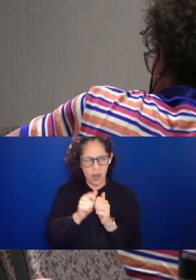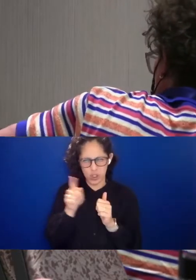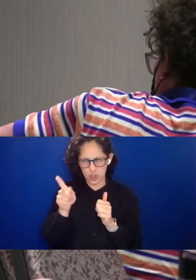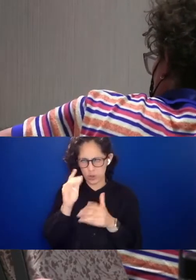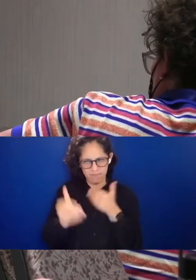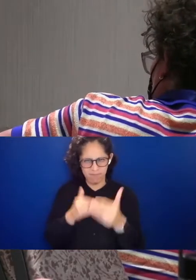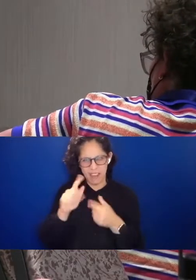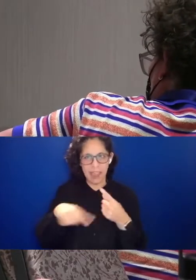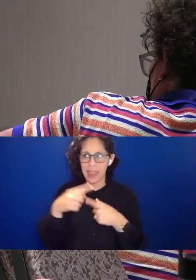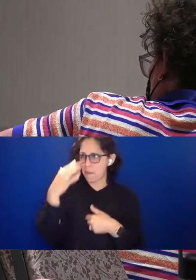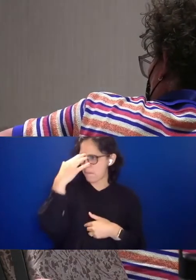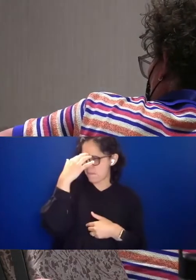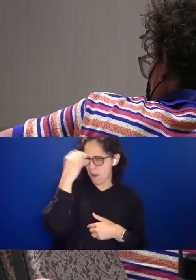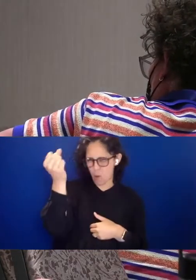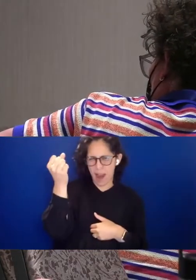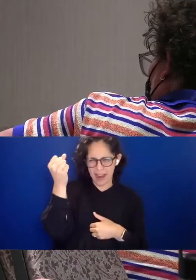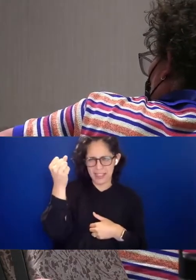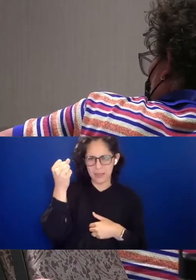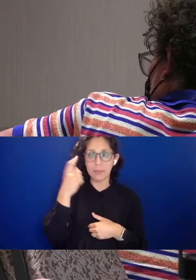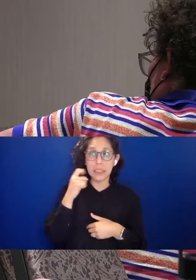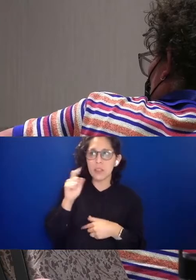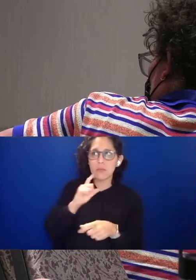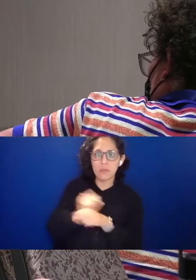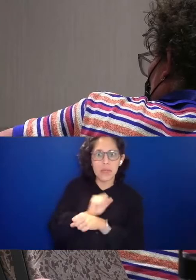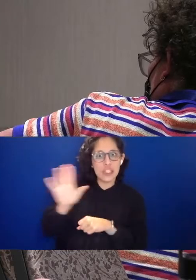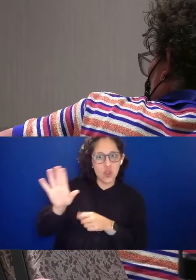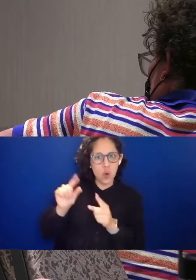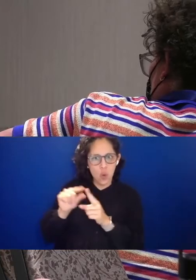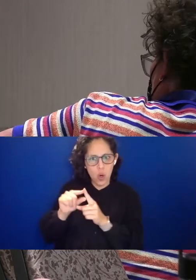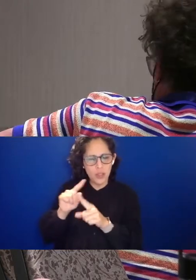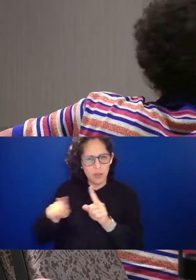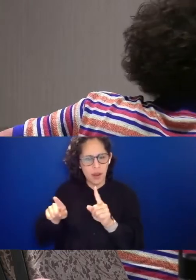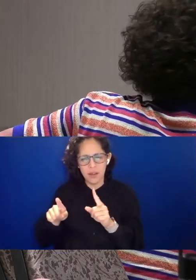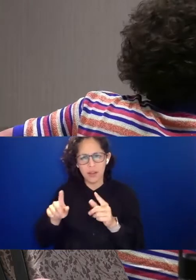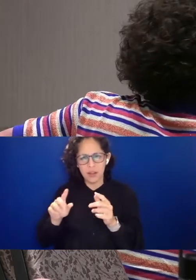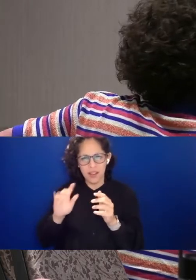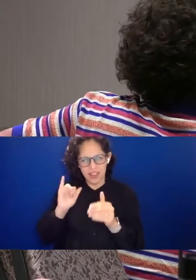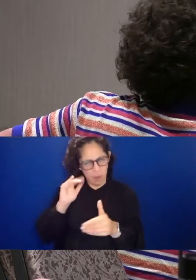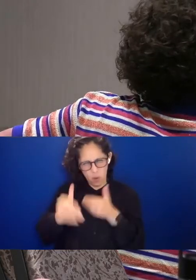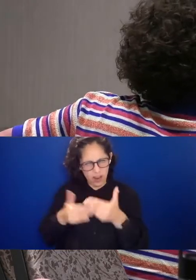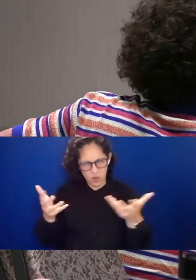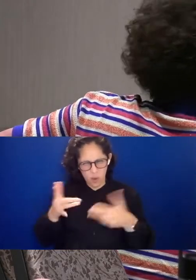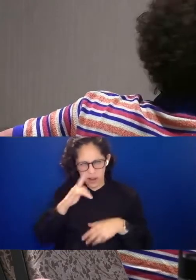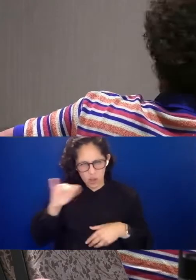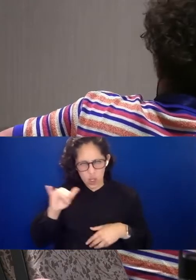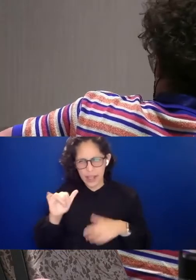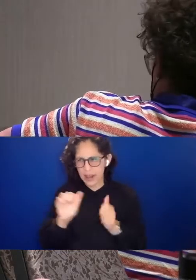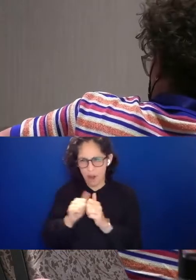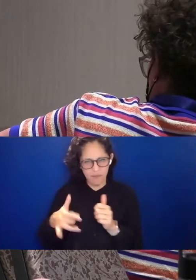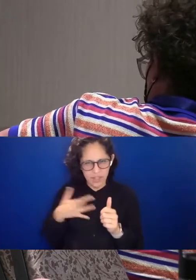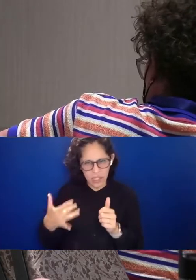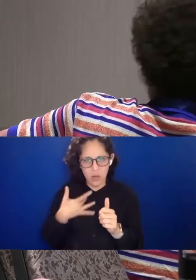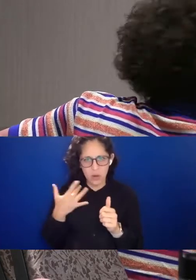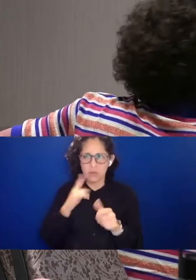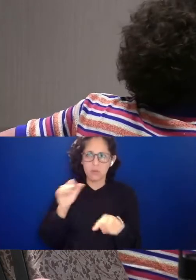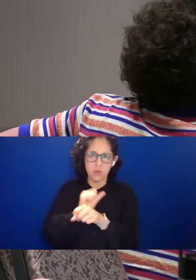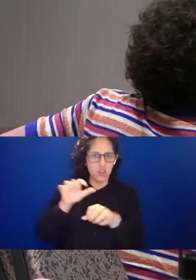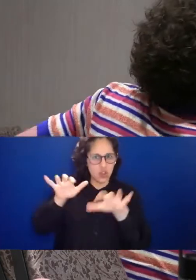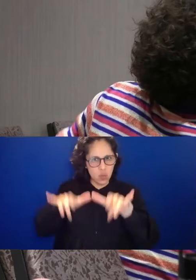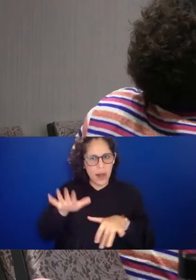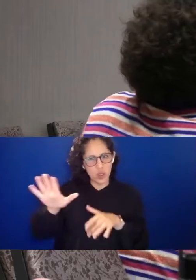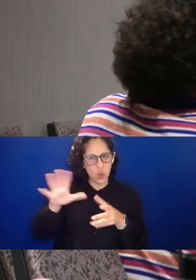memorized in a way, because it's your words, so you can play with it all over. So what was that process like for you to write your story and then